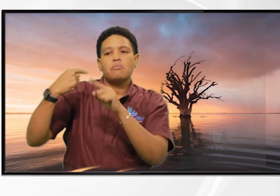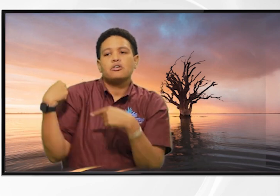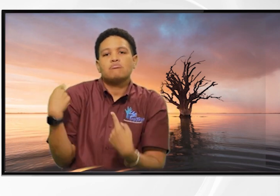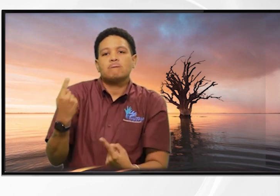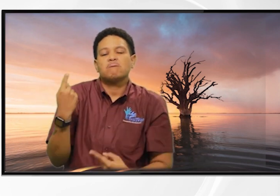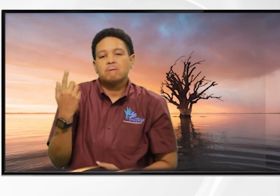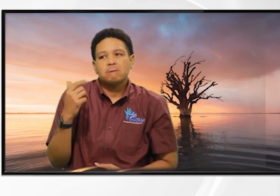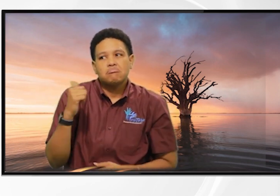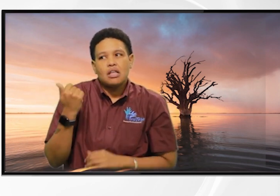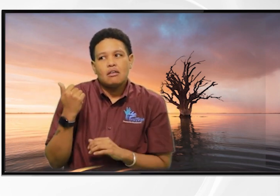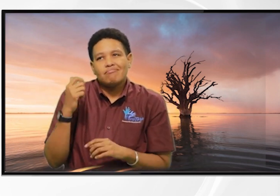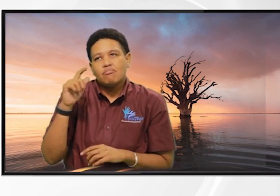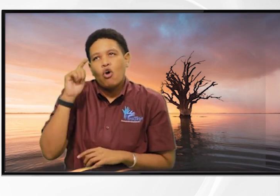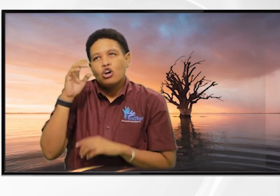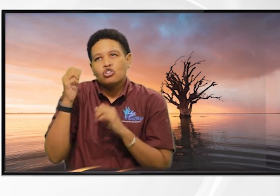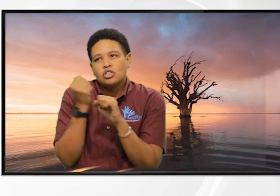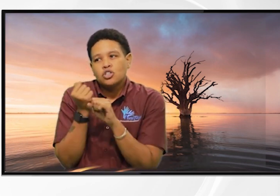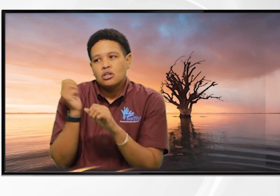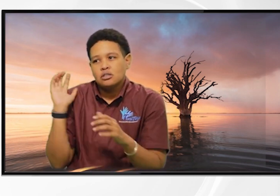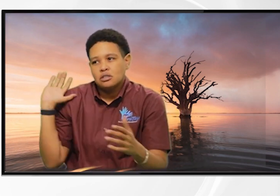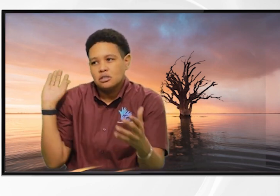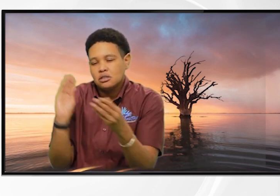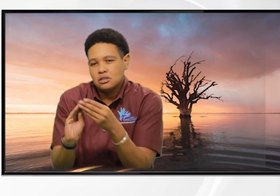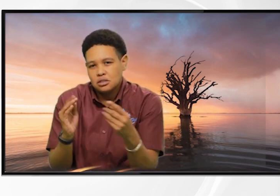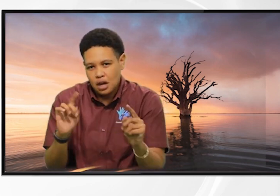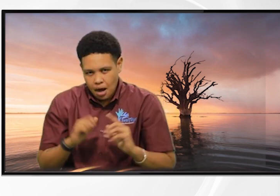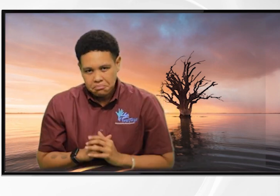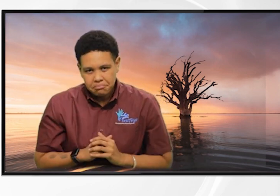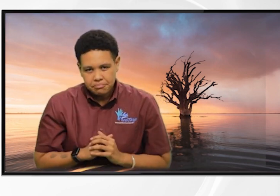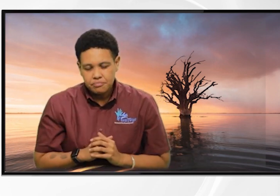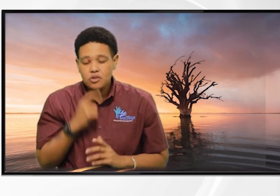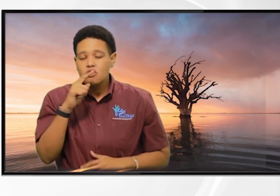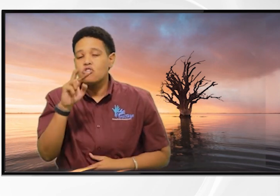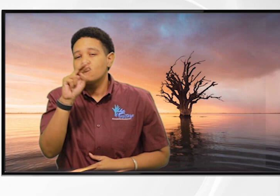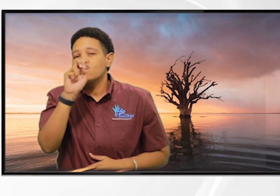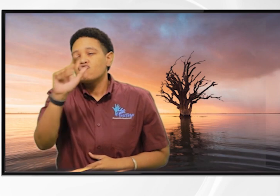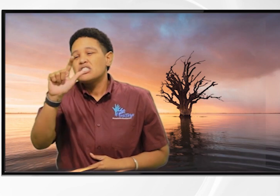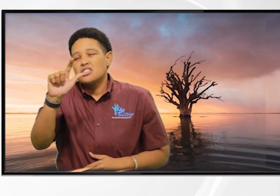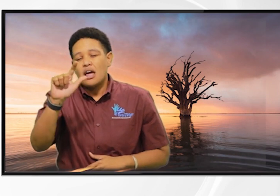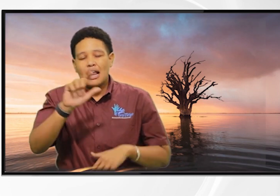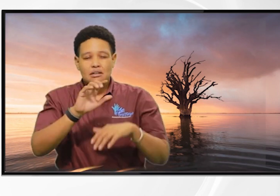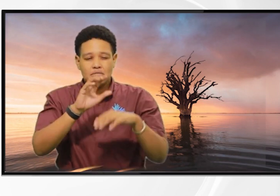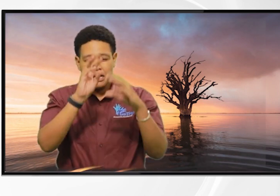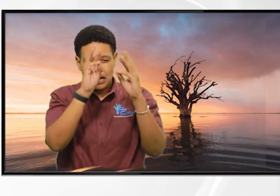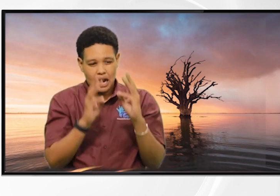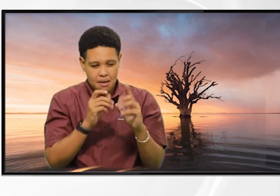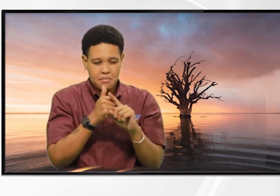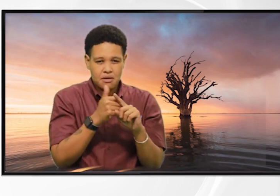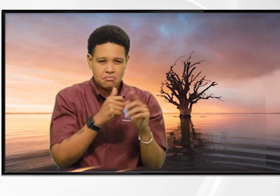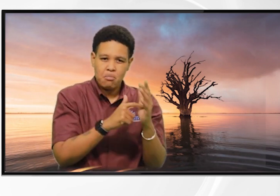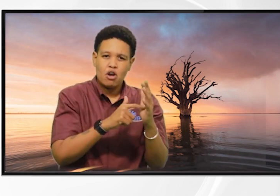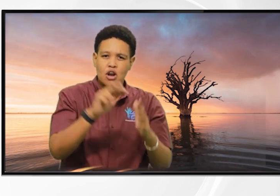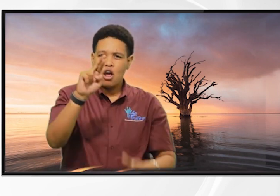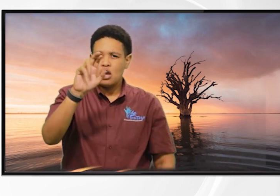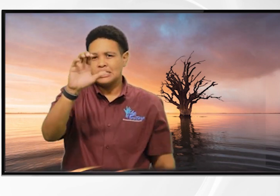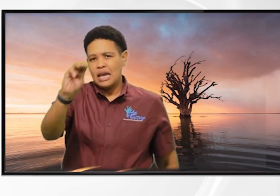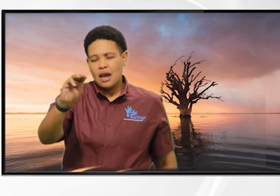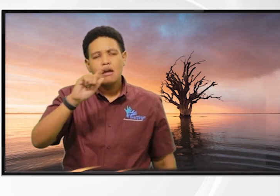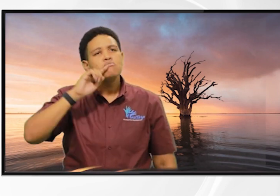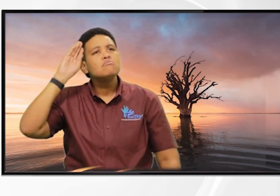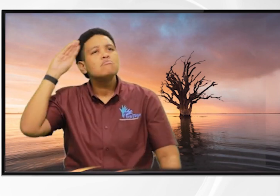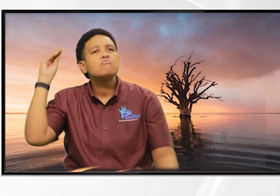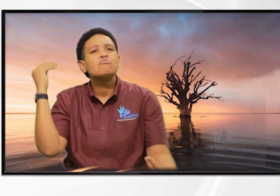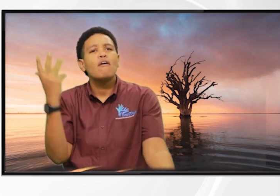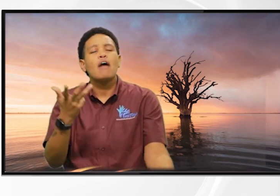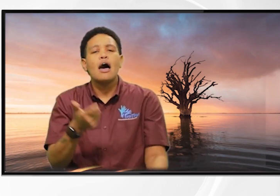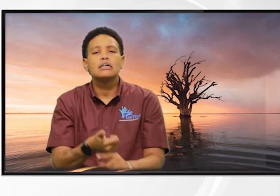last century. The regional climate models, RCMs, which provide sub-country scale